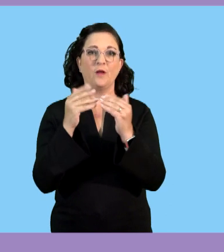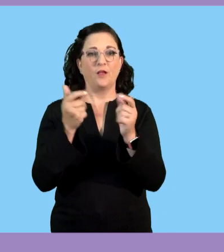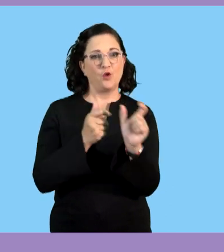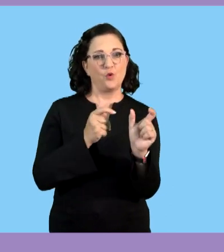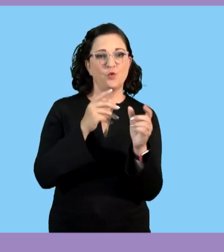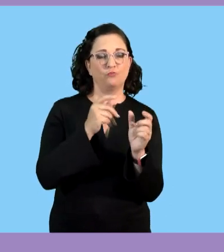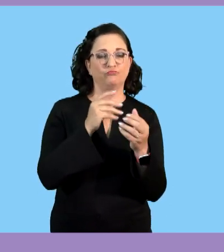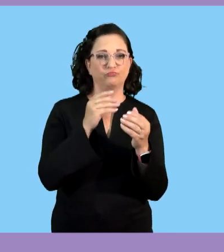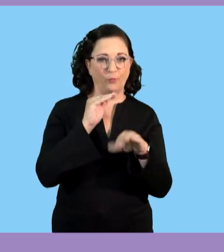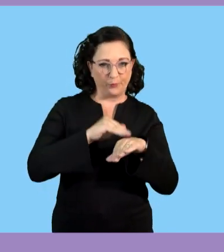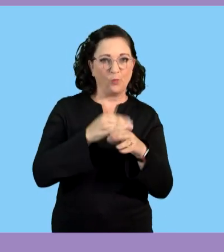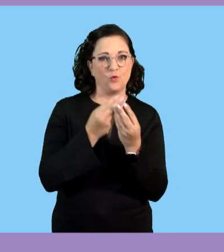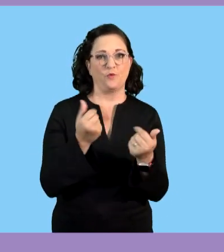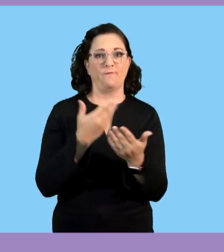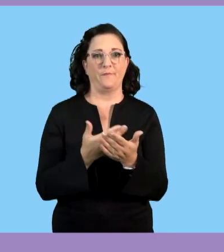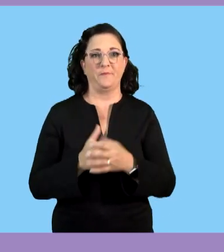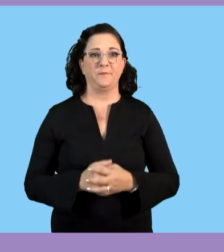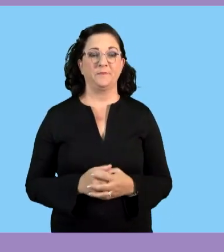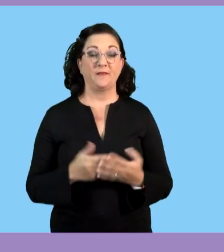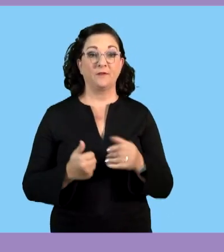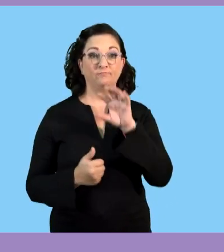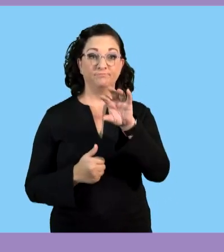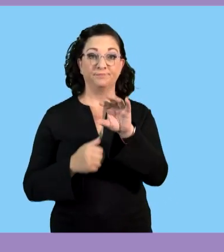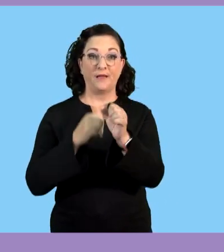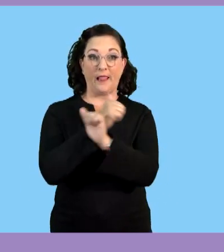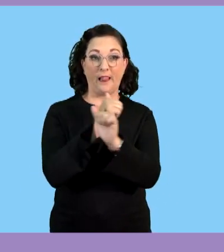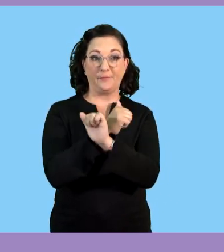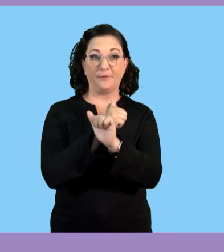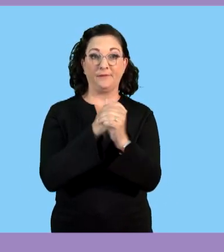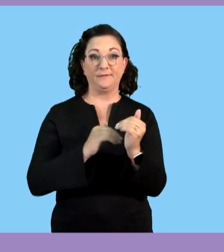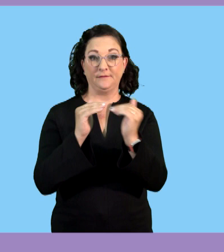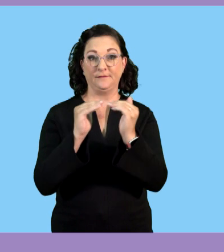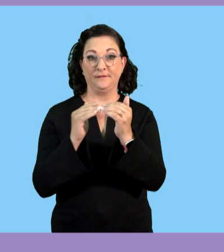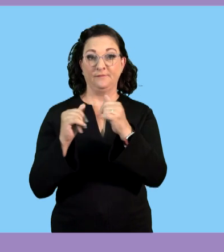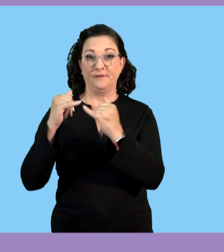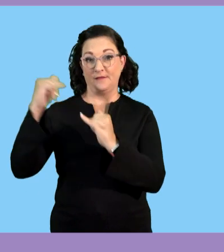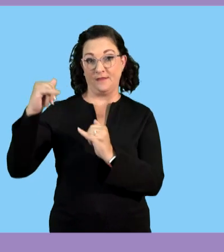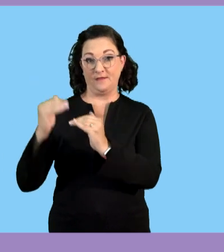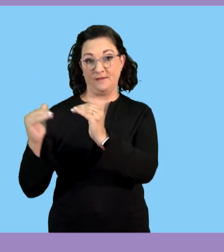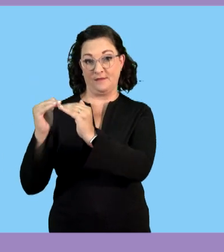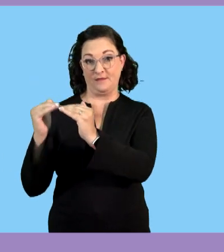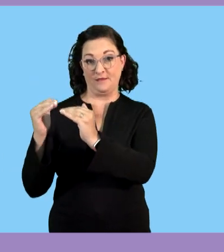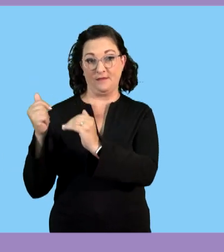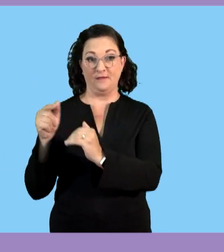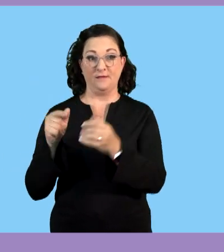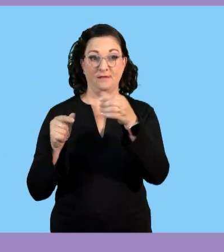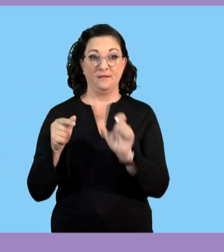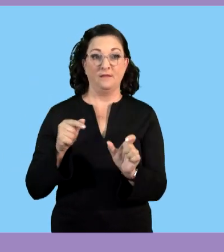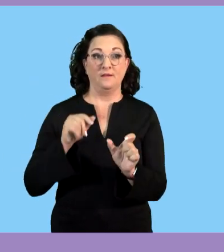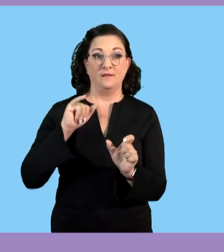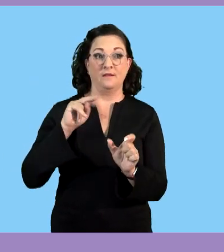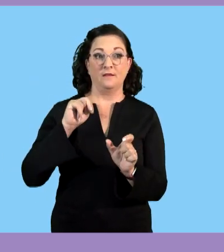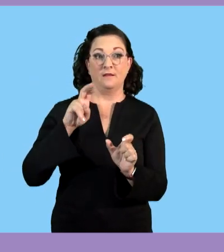Looking at our concept map for these algebraic equations, we are going to be solving linear equations, where we are going to be looking at those